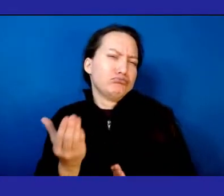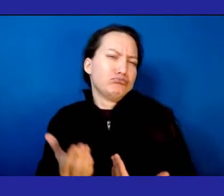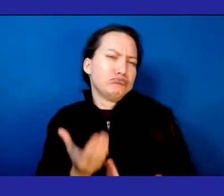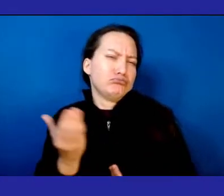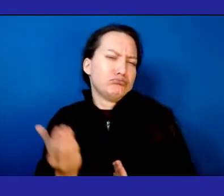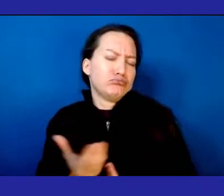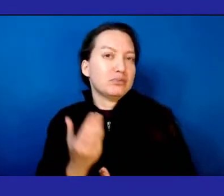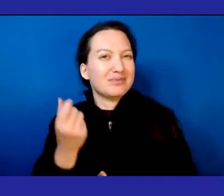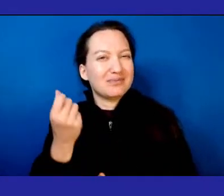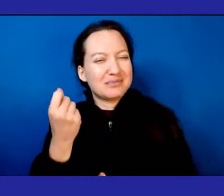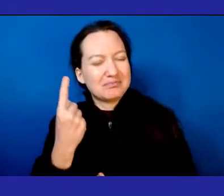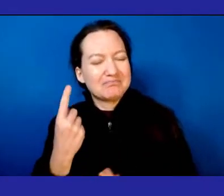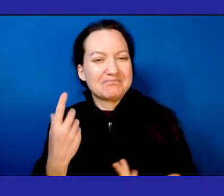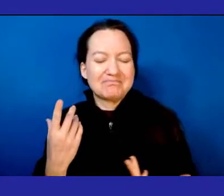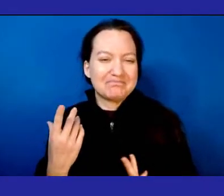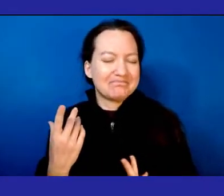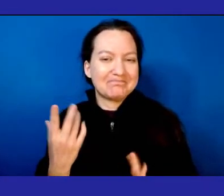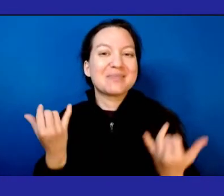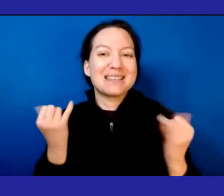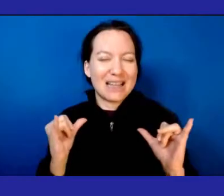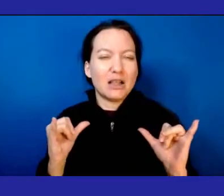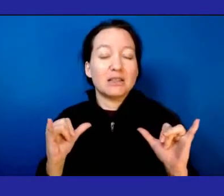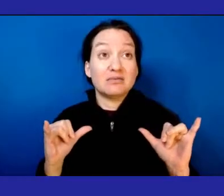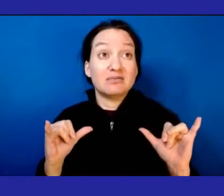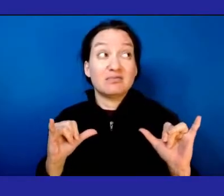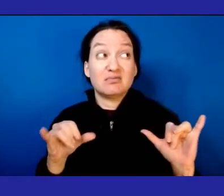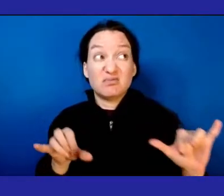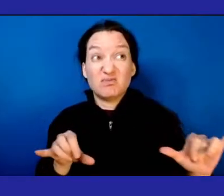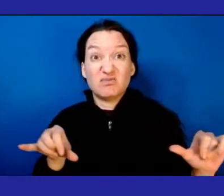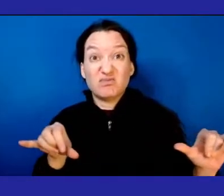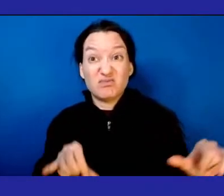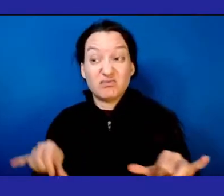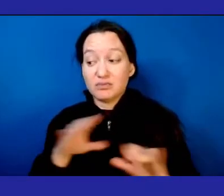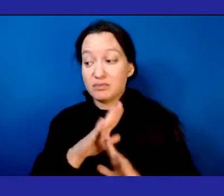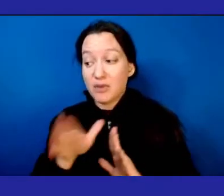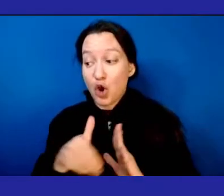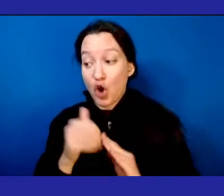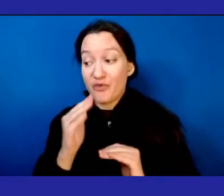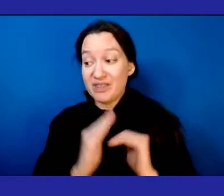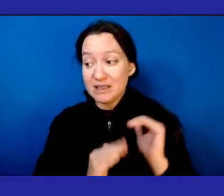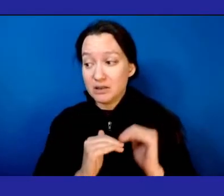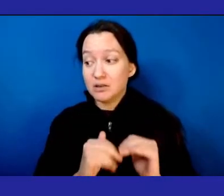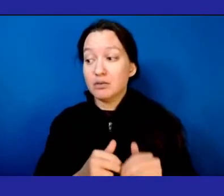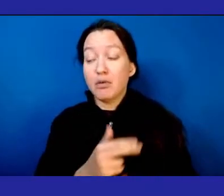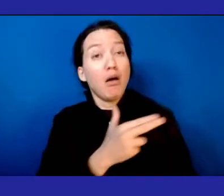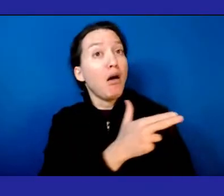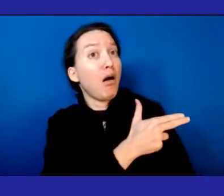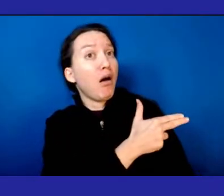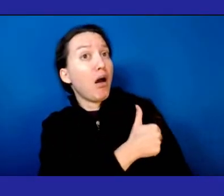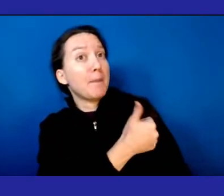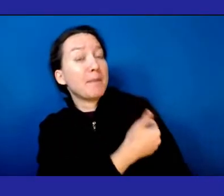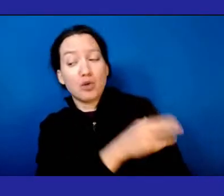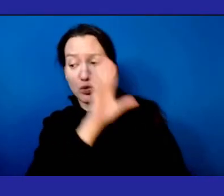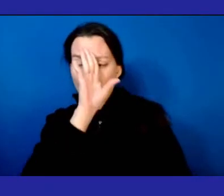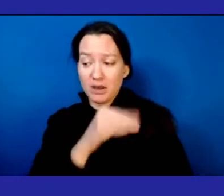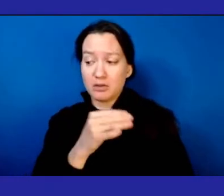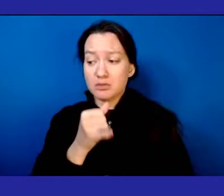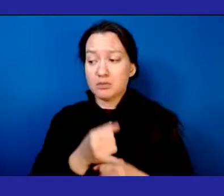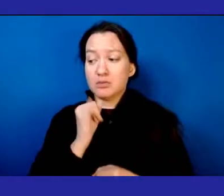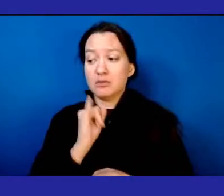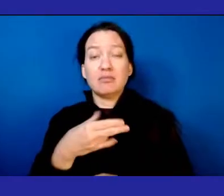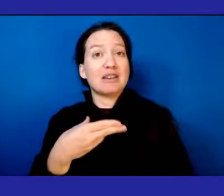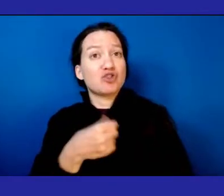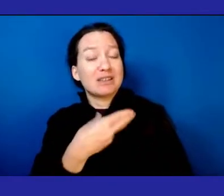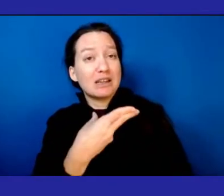yet it remains across all of our facilities and hospitals, outside of Health and